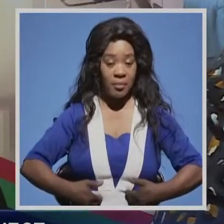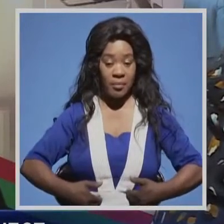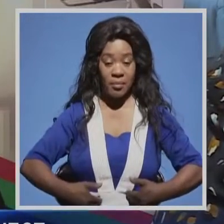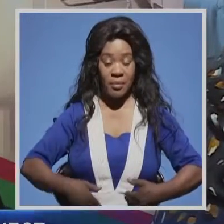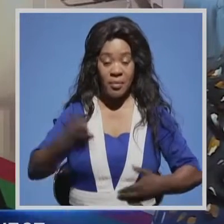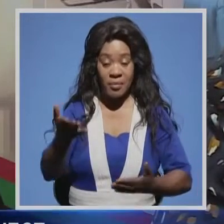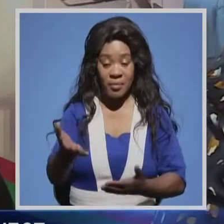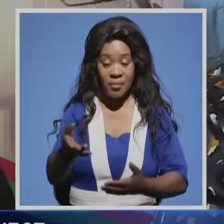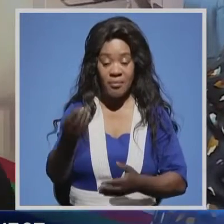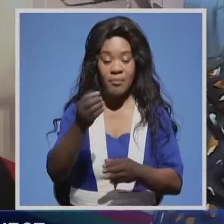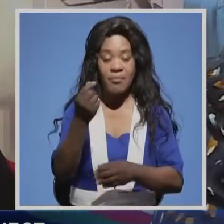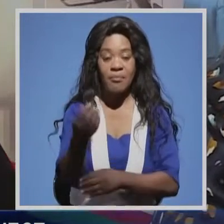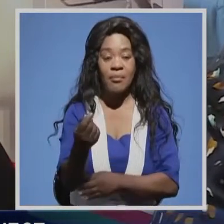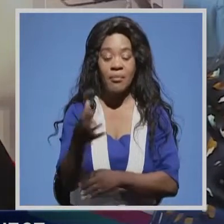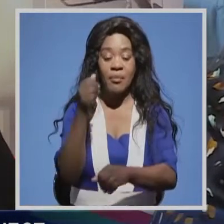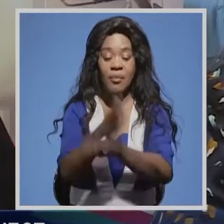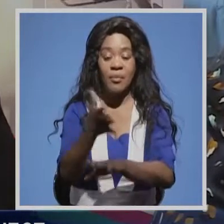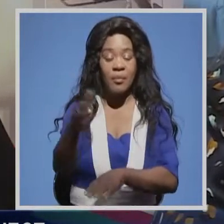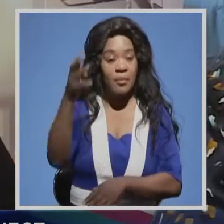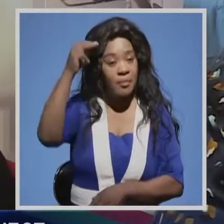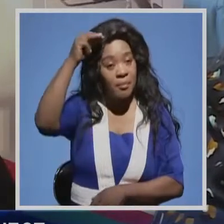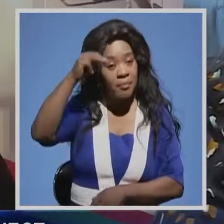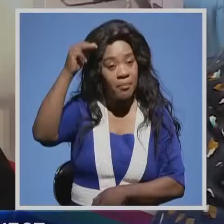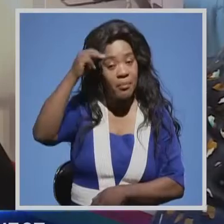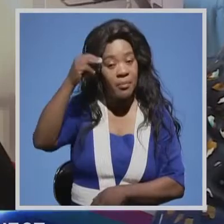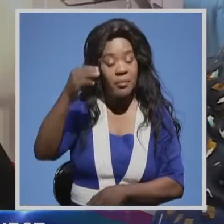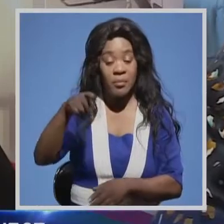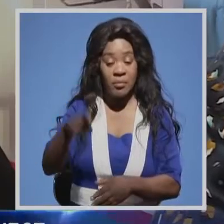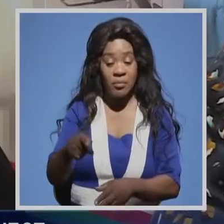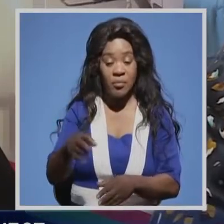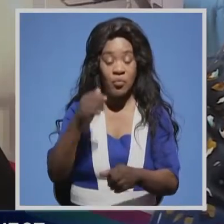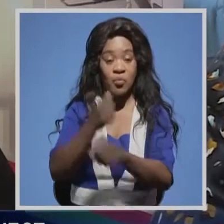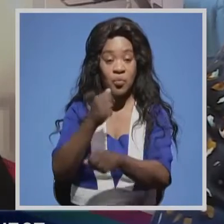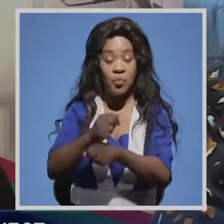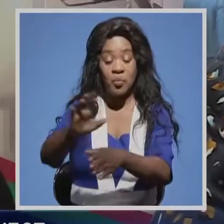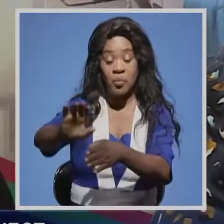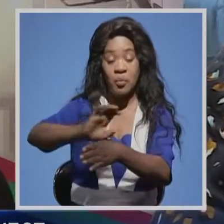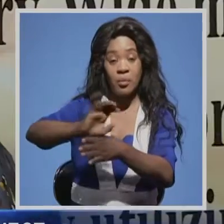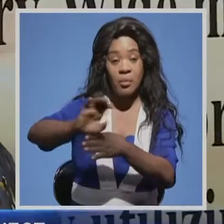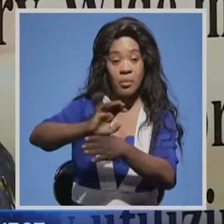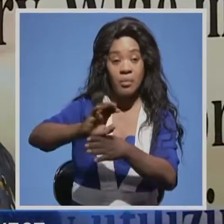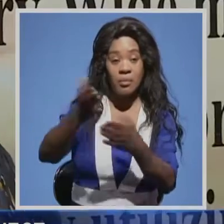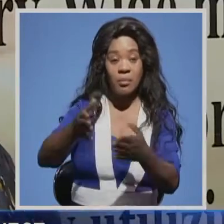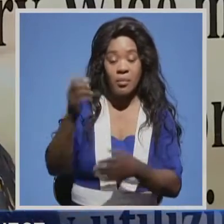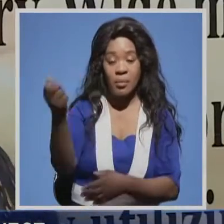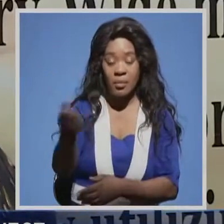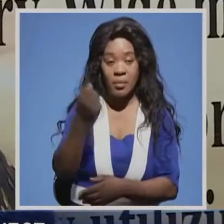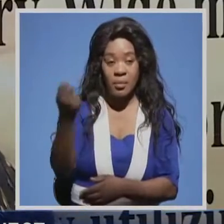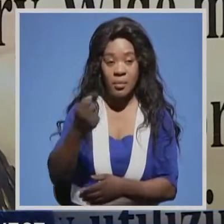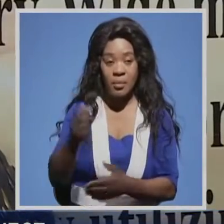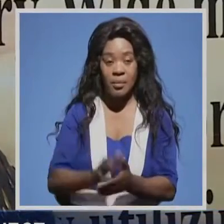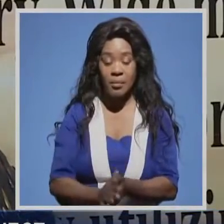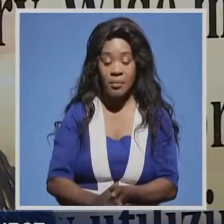our ministry. And this will be done on the Copper Belt on Saturday. Speaking at the same